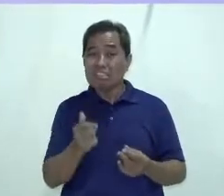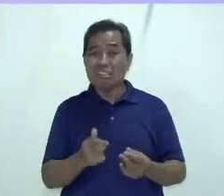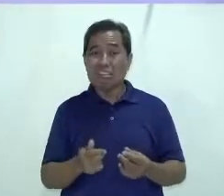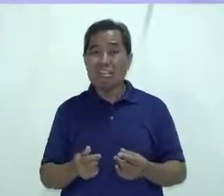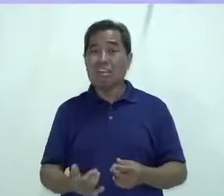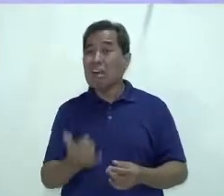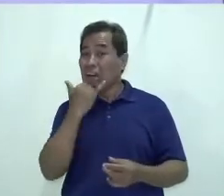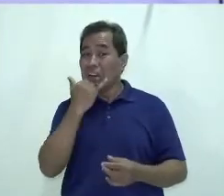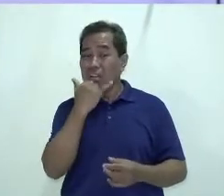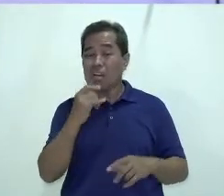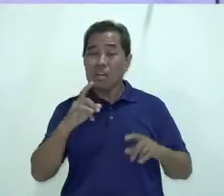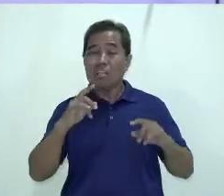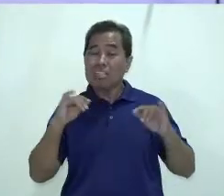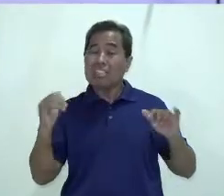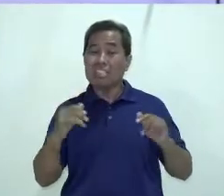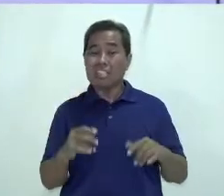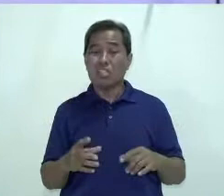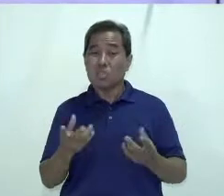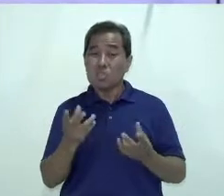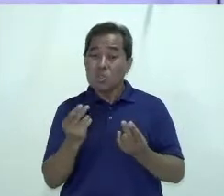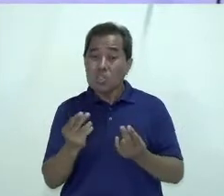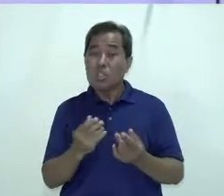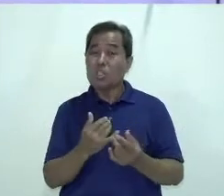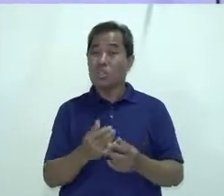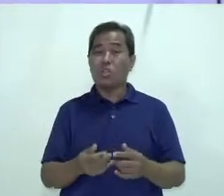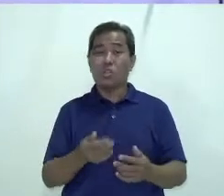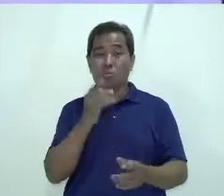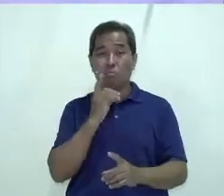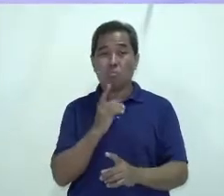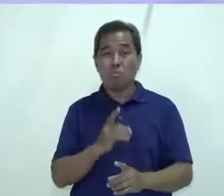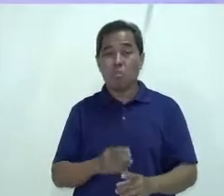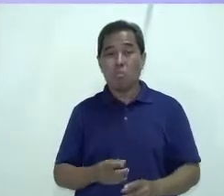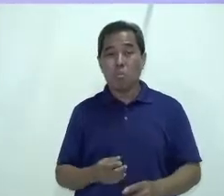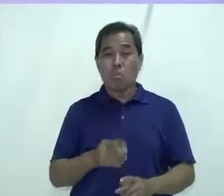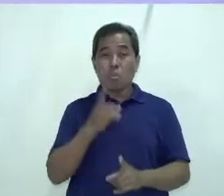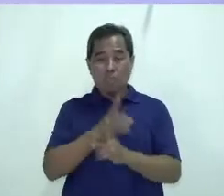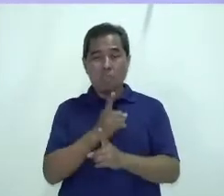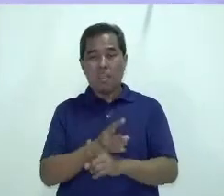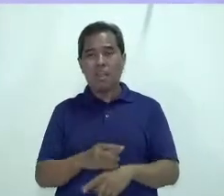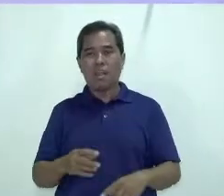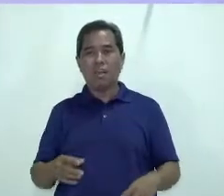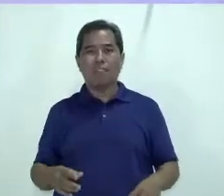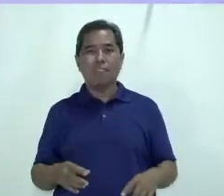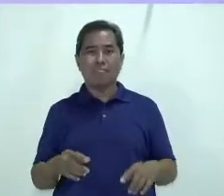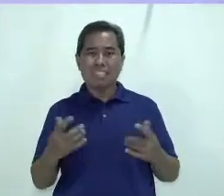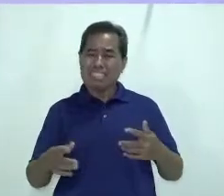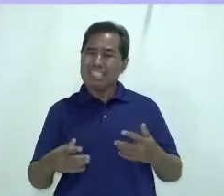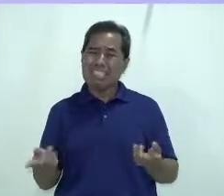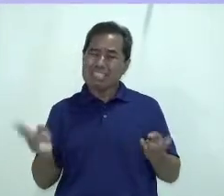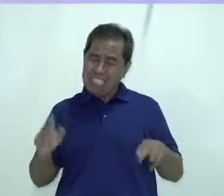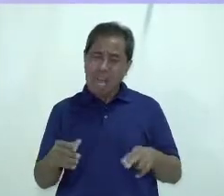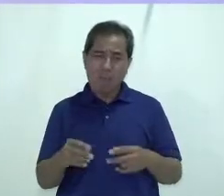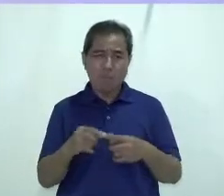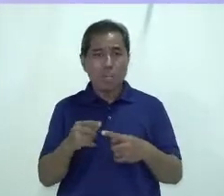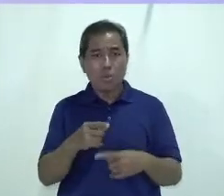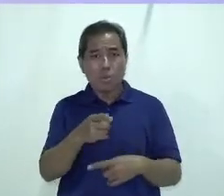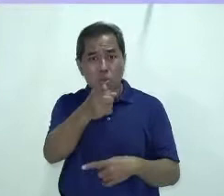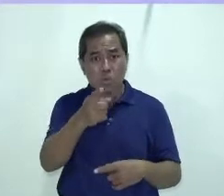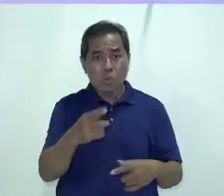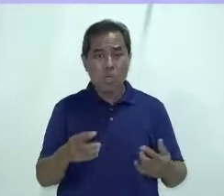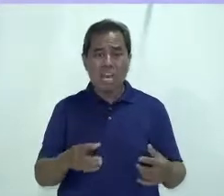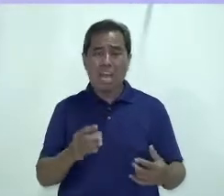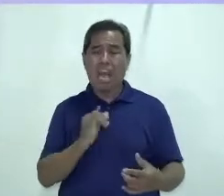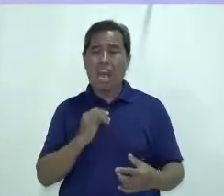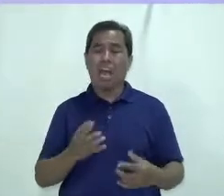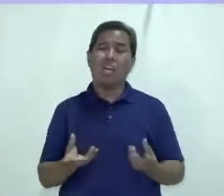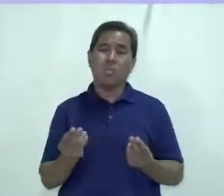good what you did. And you know, that happens to us sometimes, right? I mean, we may not be in jail, but sometimes, man, I'm doing a good thing